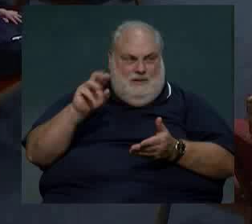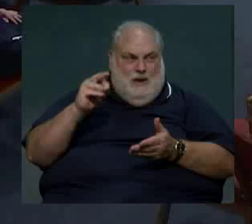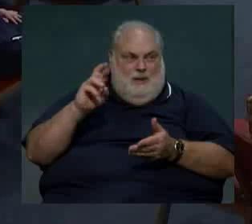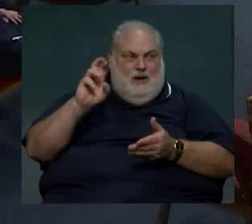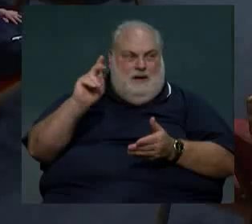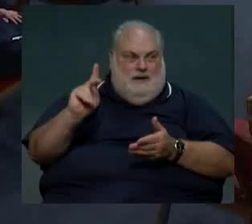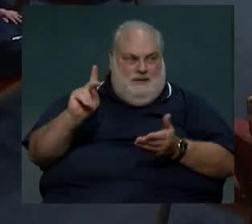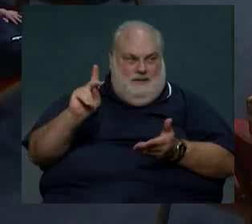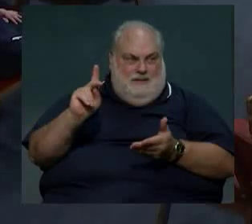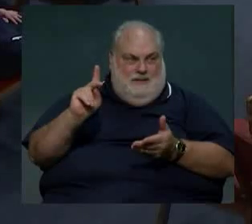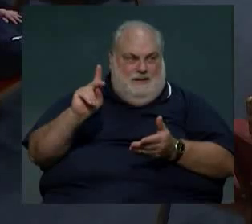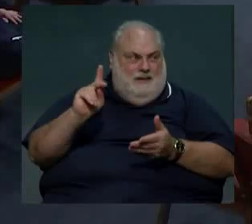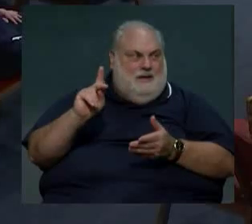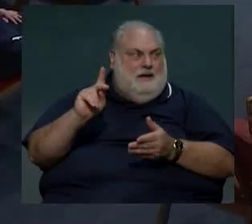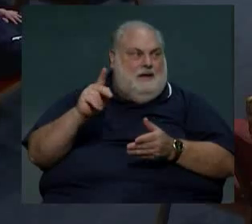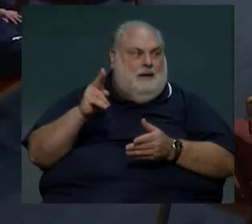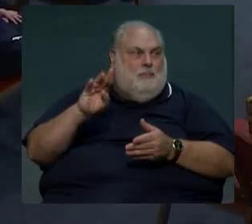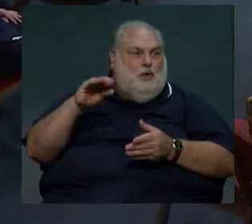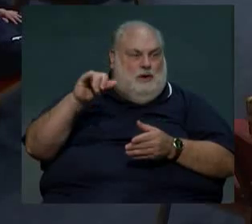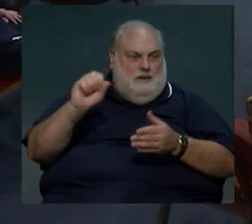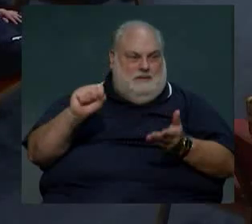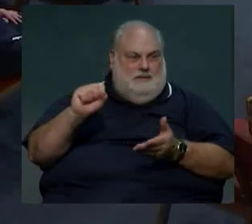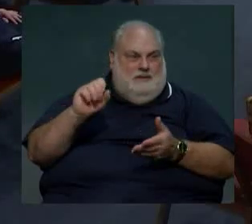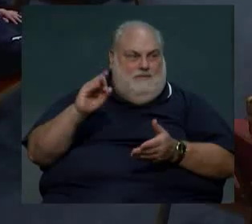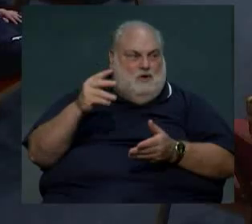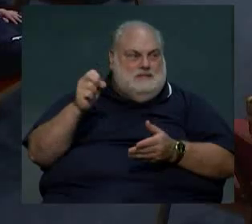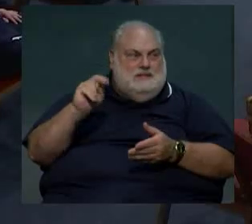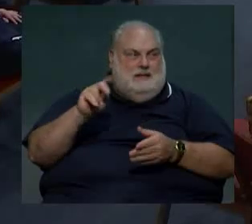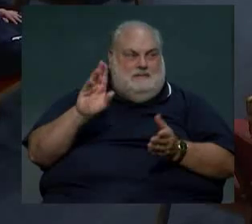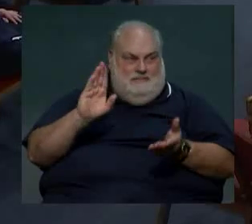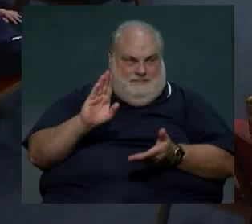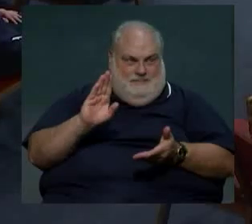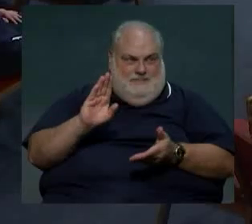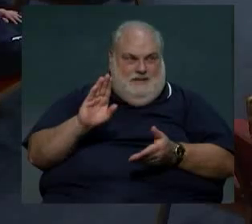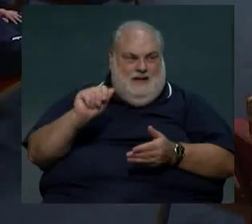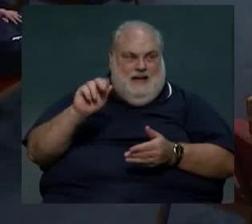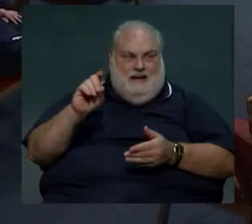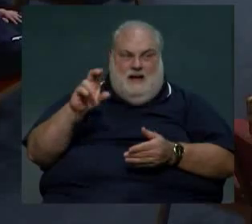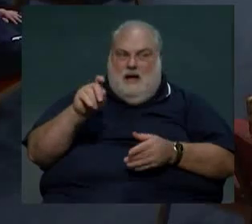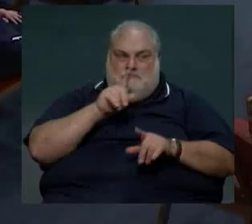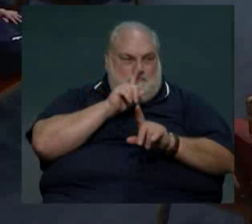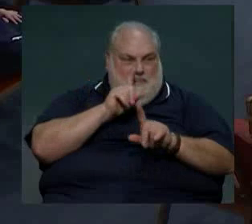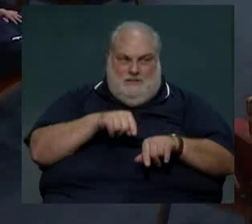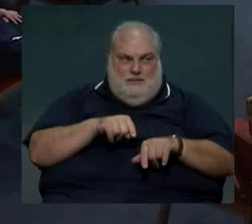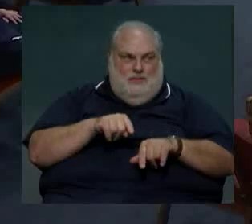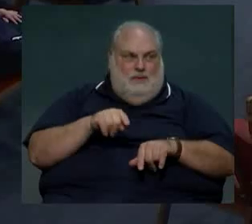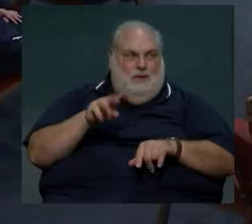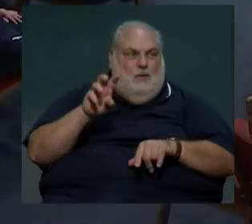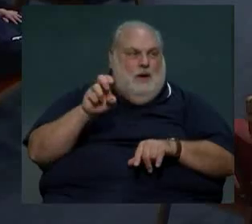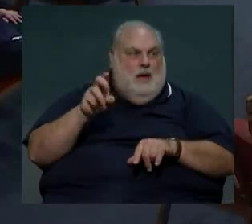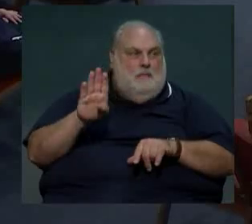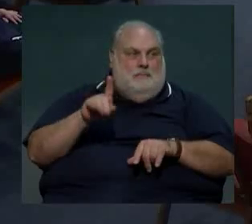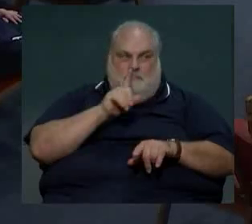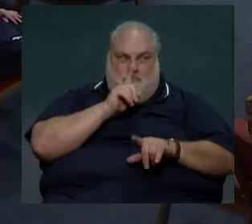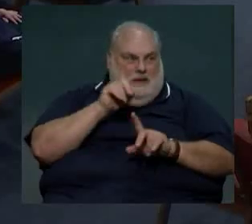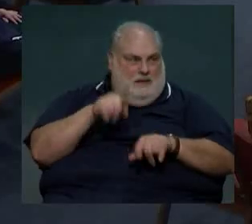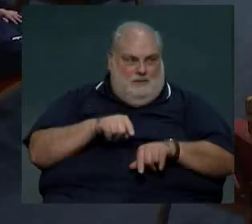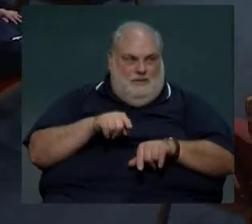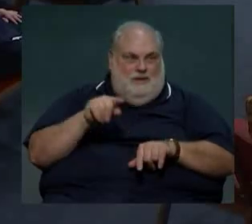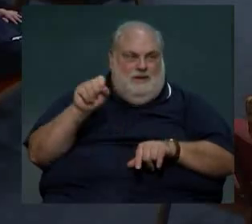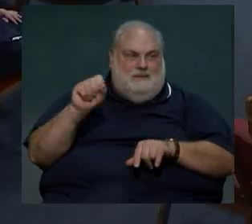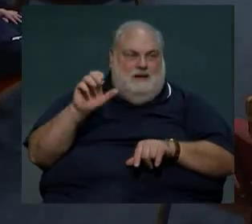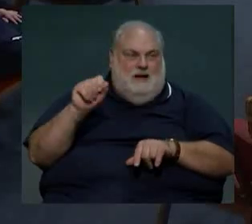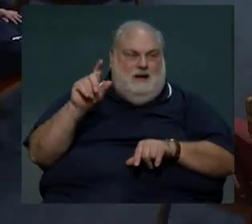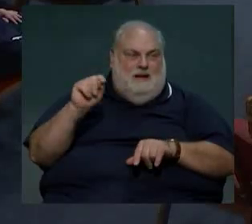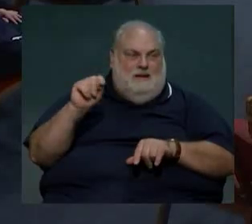Wyrick, Director Campuris, Director Fortson, Director Adcock, Vice Mayor Webb, Mayor